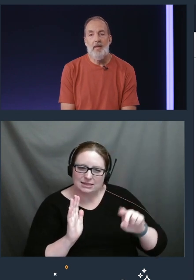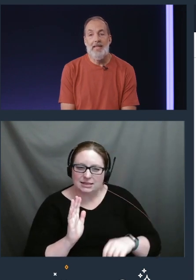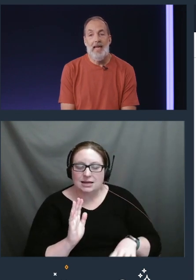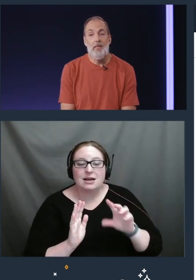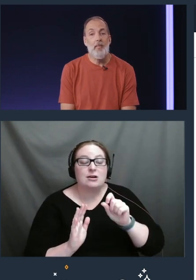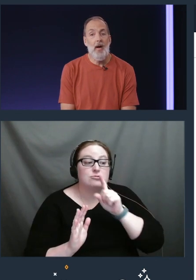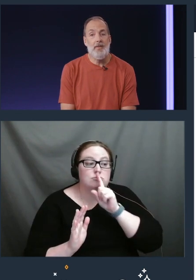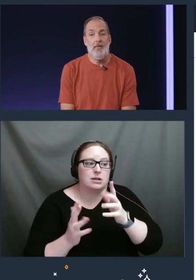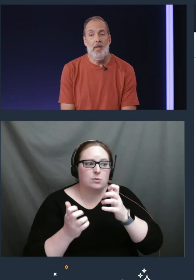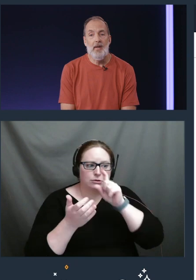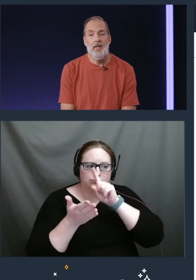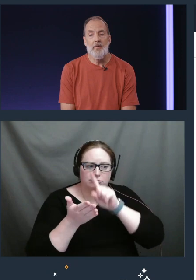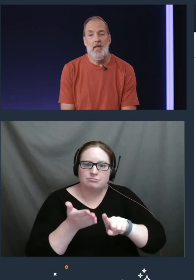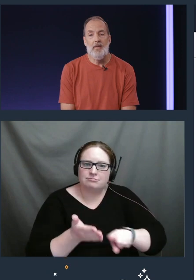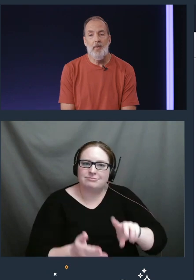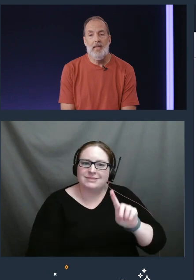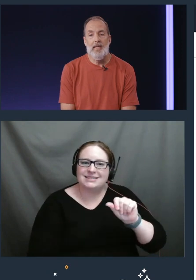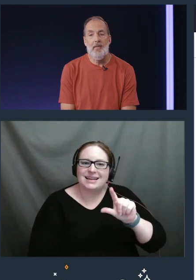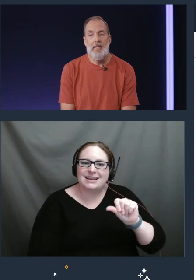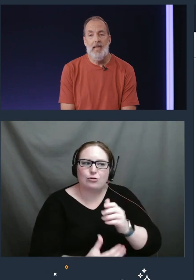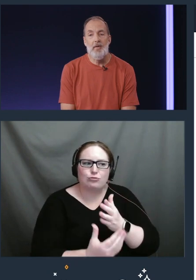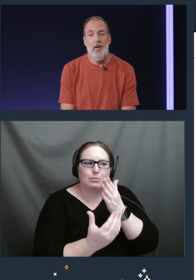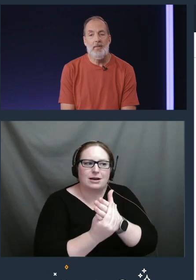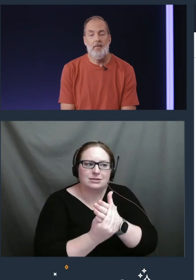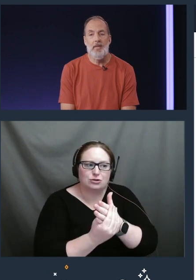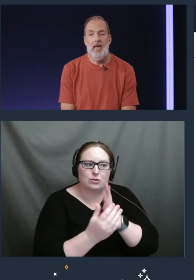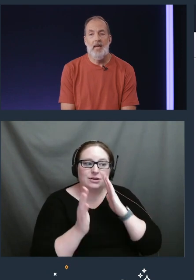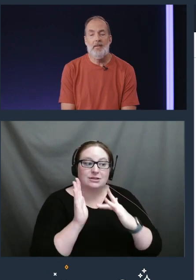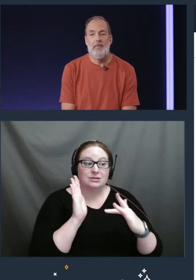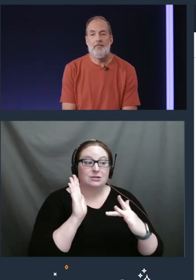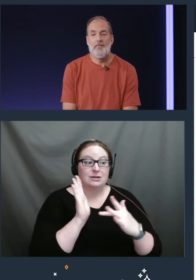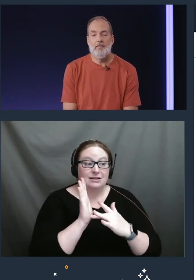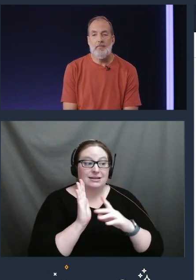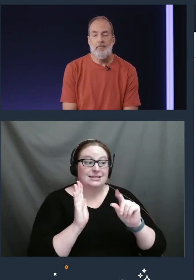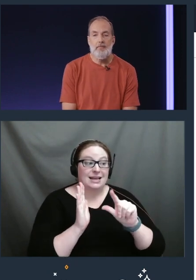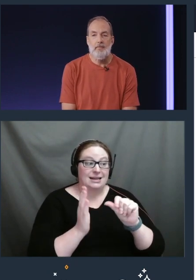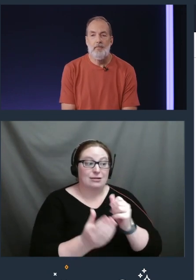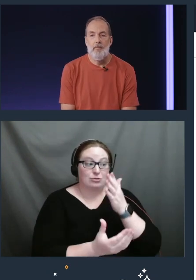the data repository that I created, so I click on the data repository task.